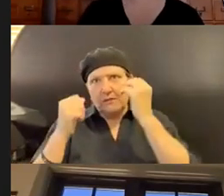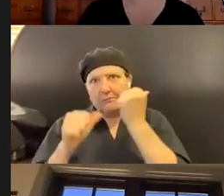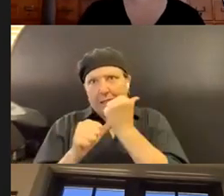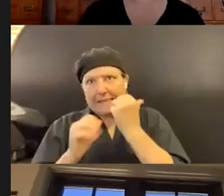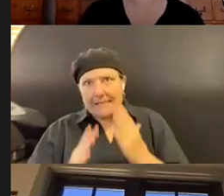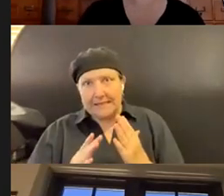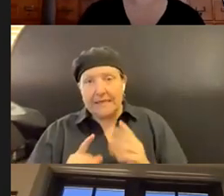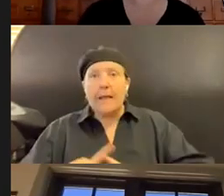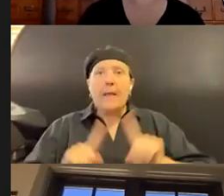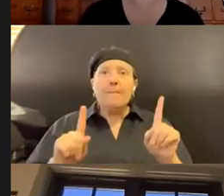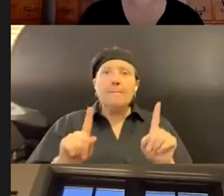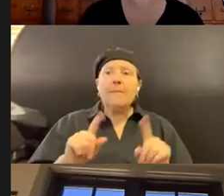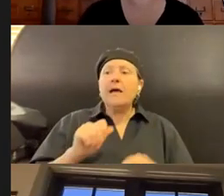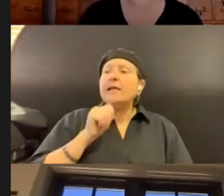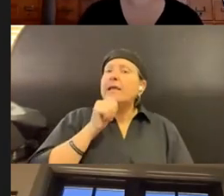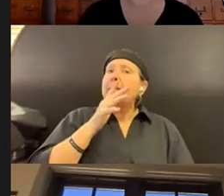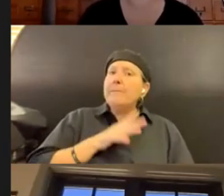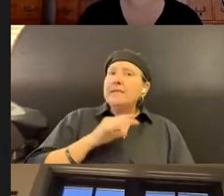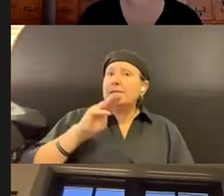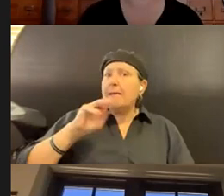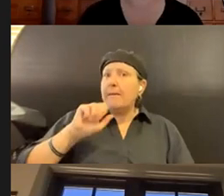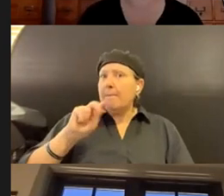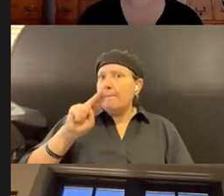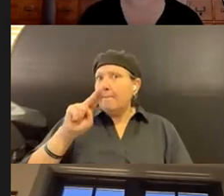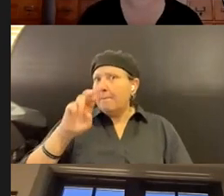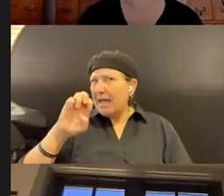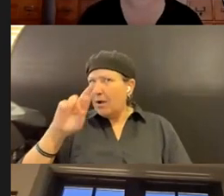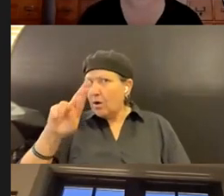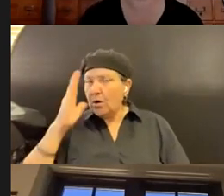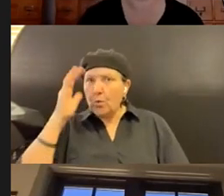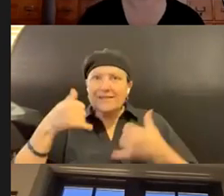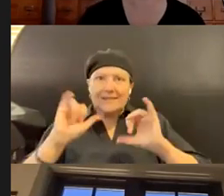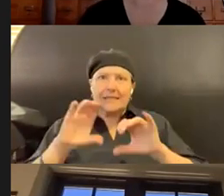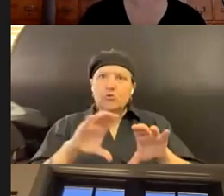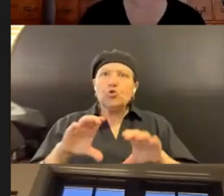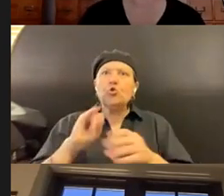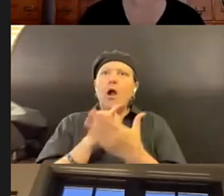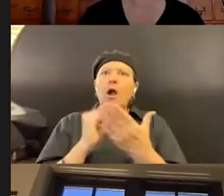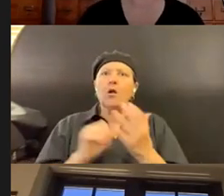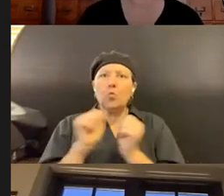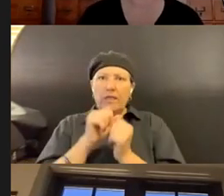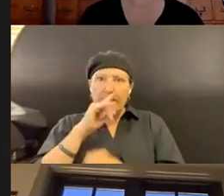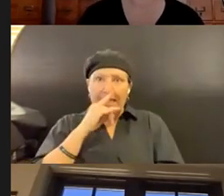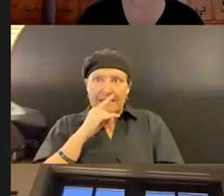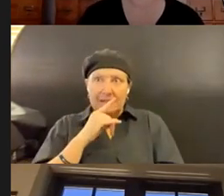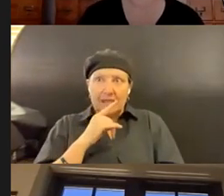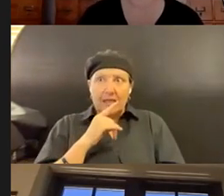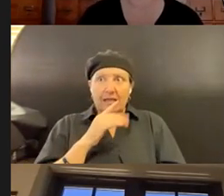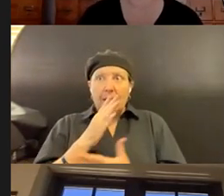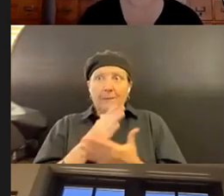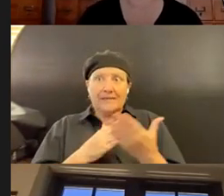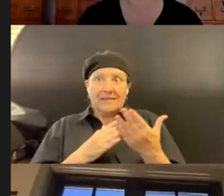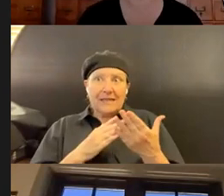Maurer will still continue to do the artwork with the kids. And I know that she at some point doesn't want to even continue to do